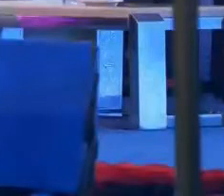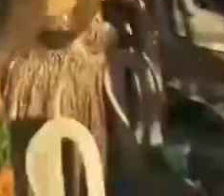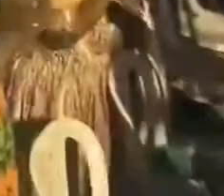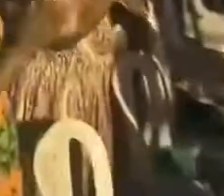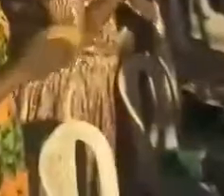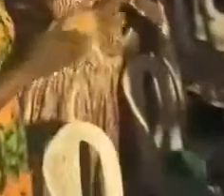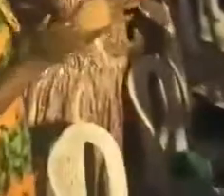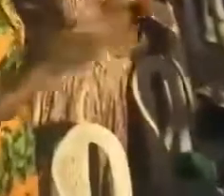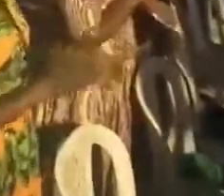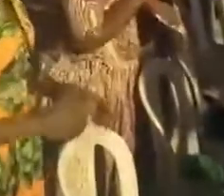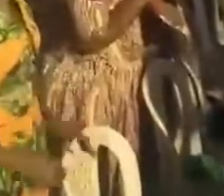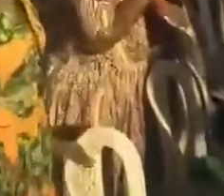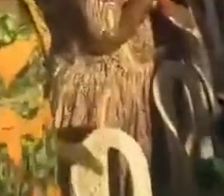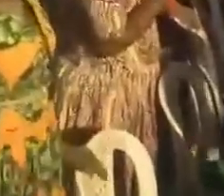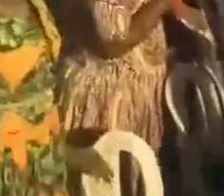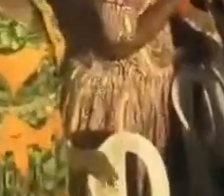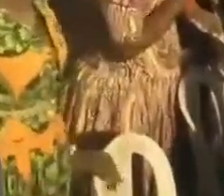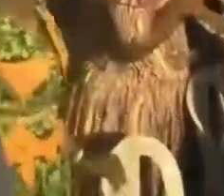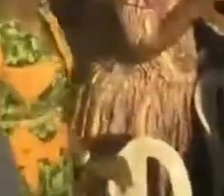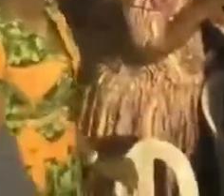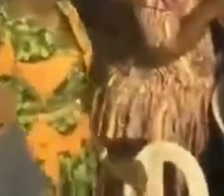praise the Lord.